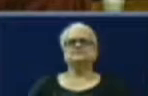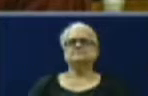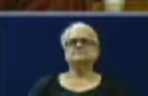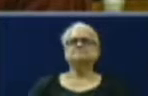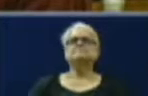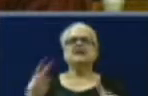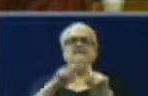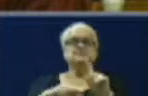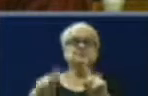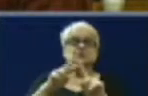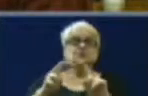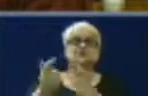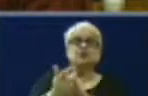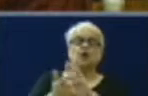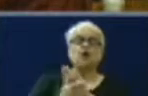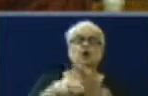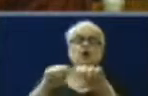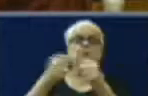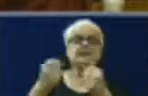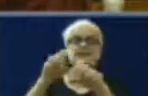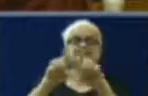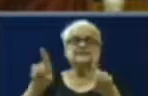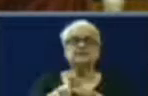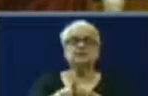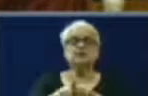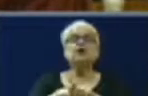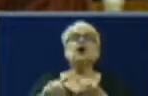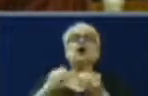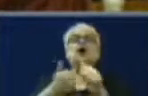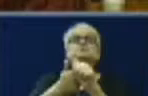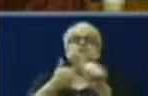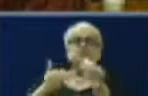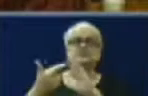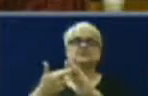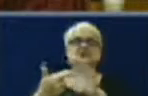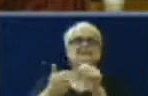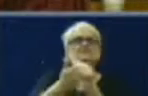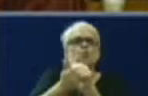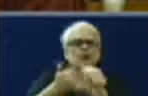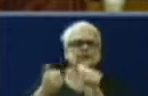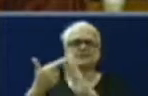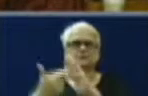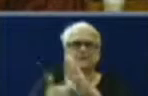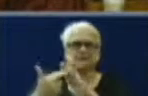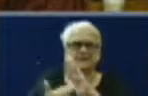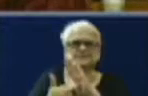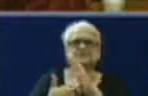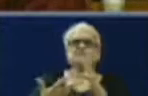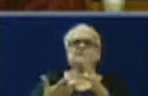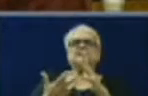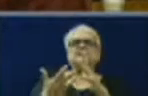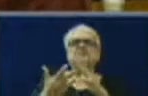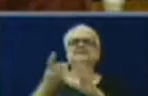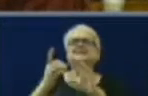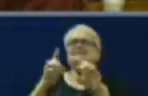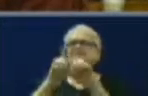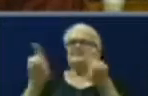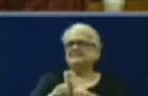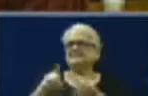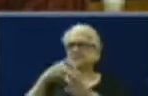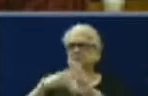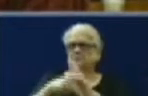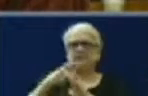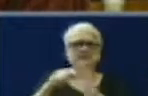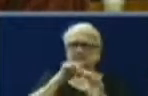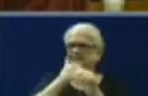law-breaking in this district, as well as potential regulatory evasion, violations of the Department of Education's Code of Ethics, district policy receiving short shrift,